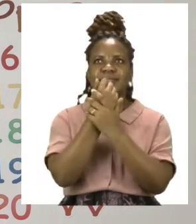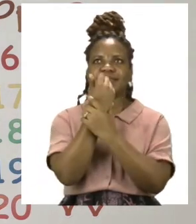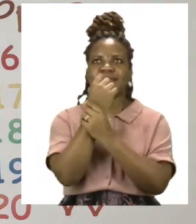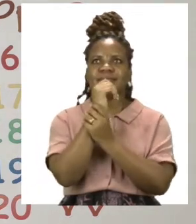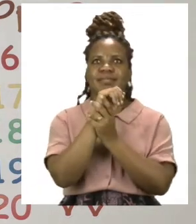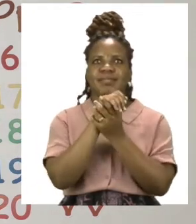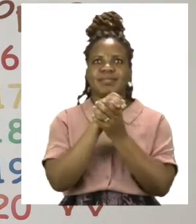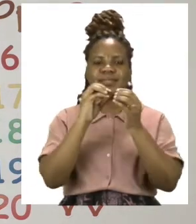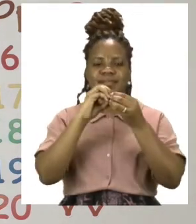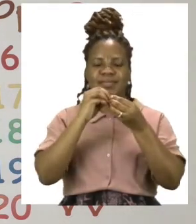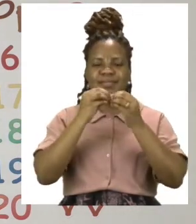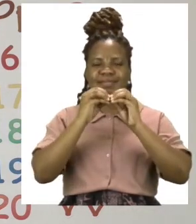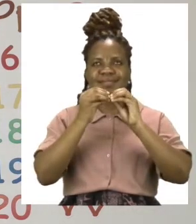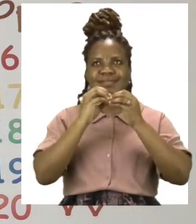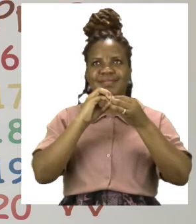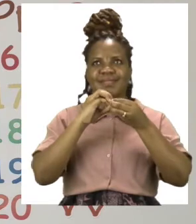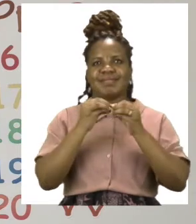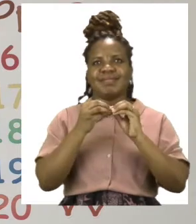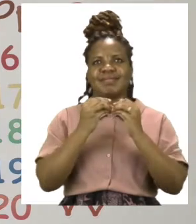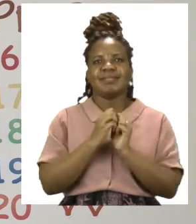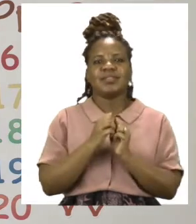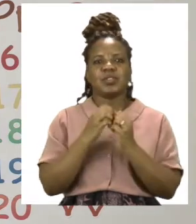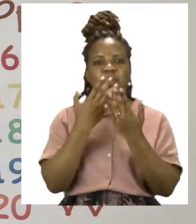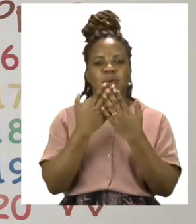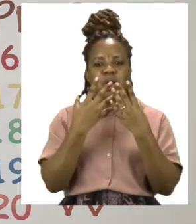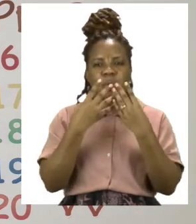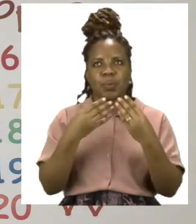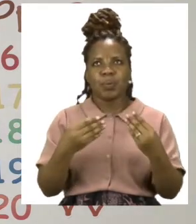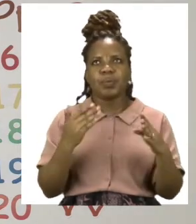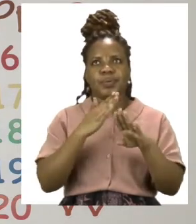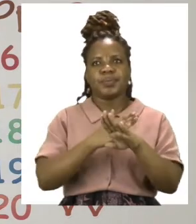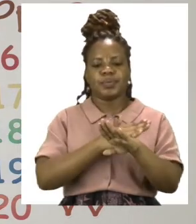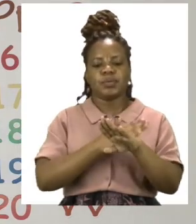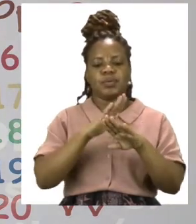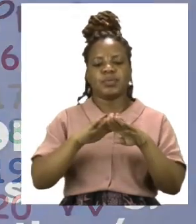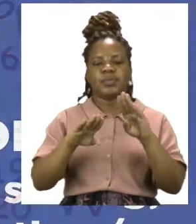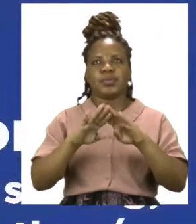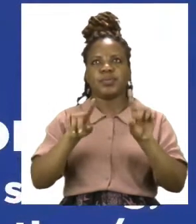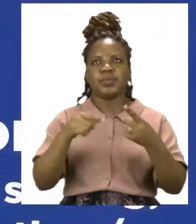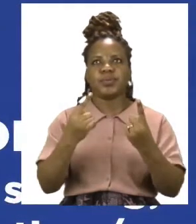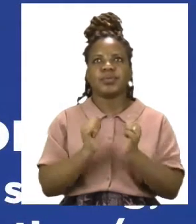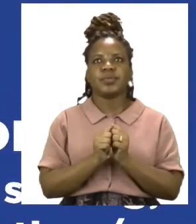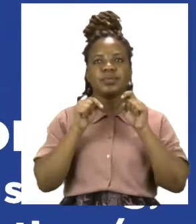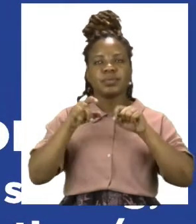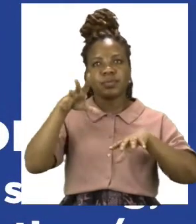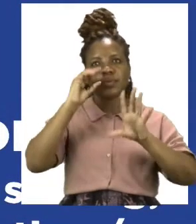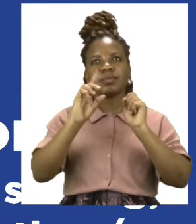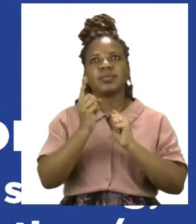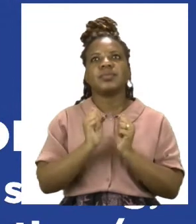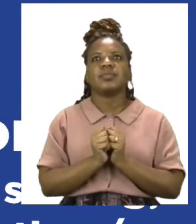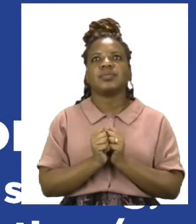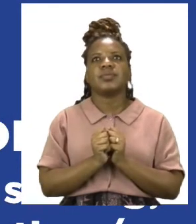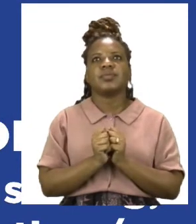and fingertips too. Make sure your hands are dry before you touch anything else. For today's lesson,